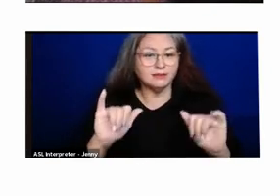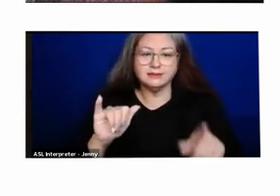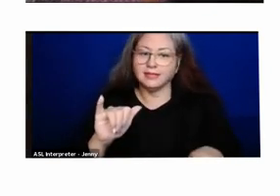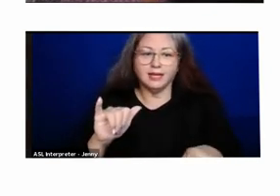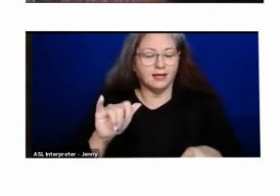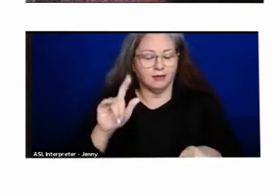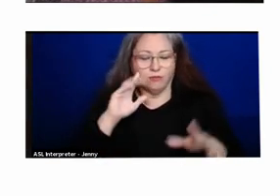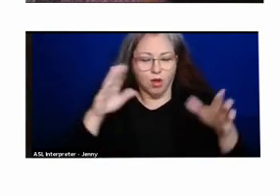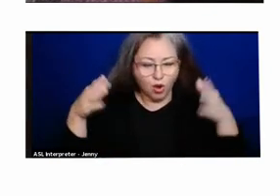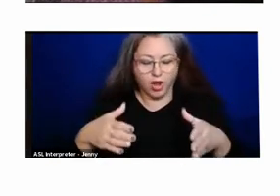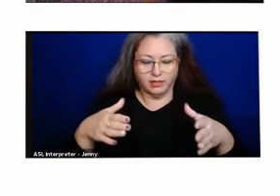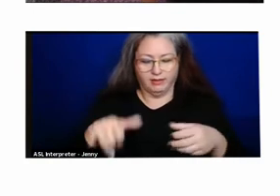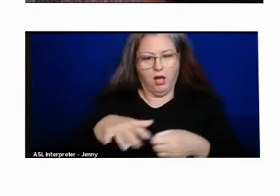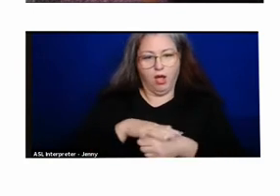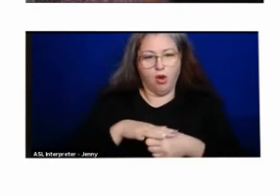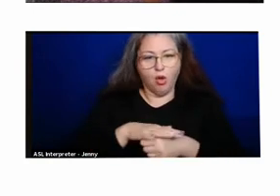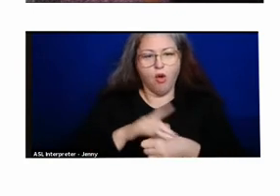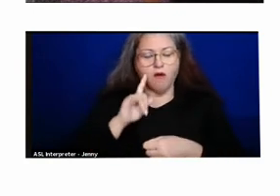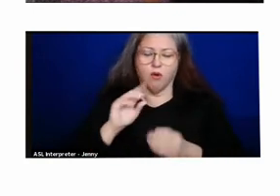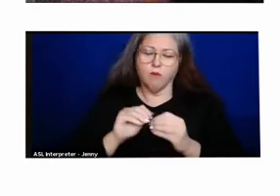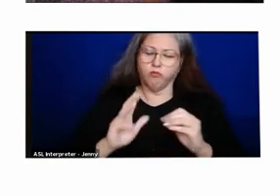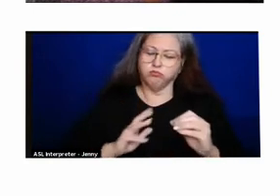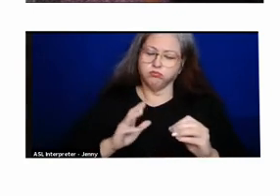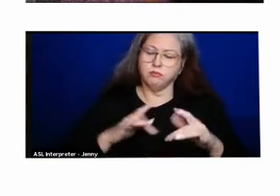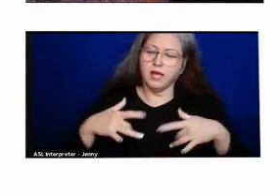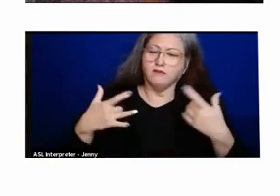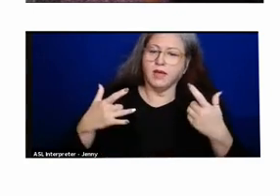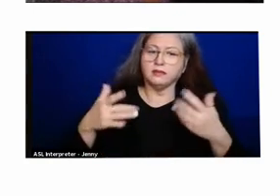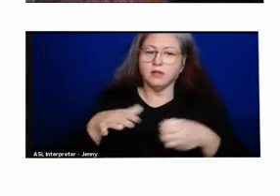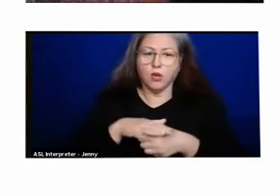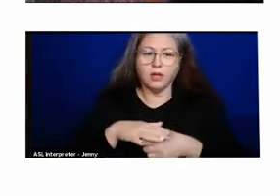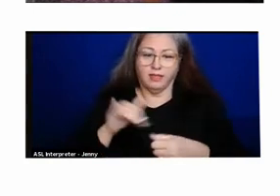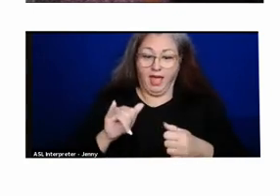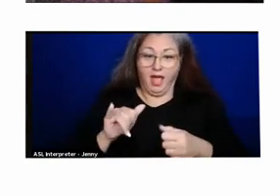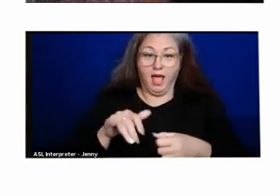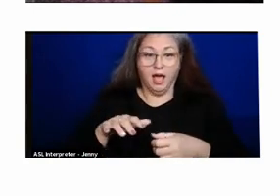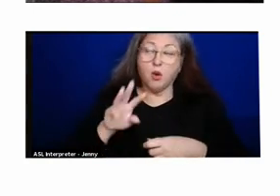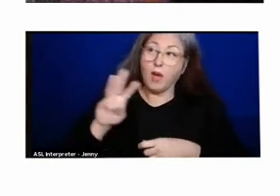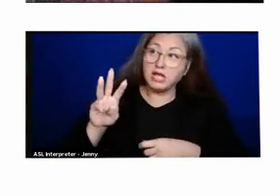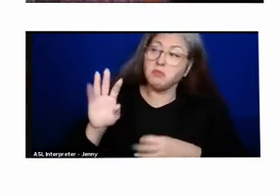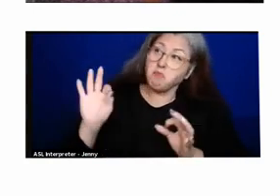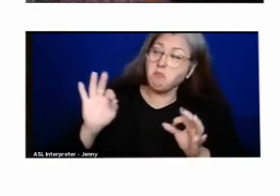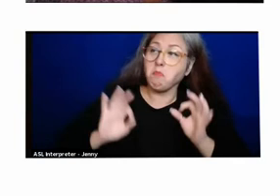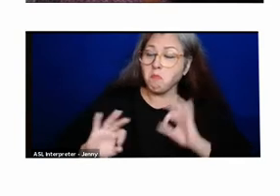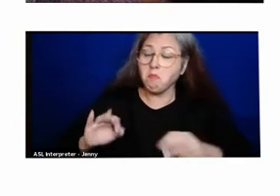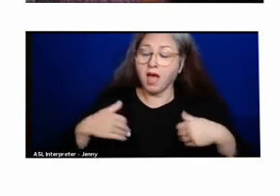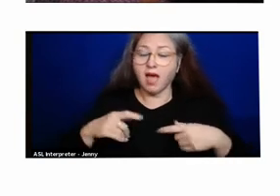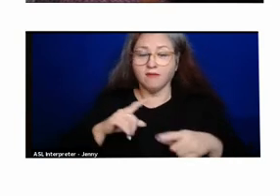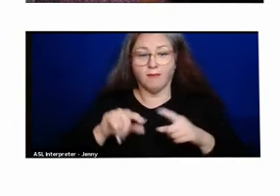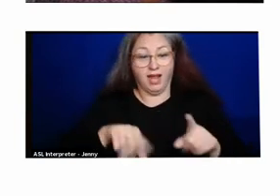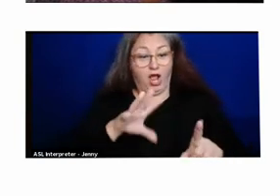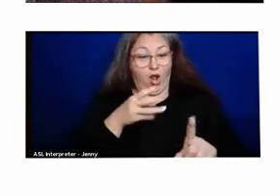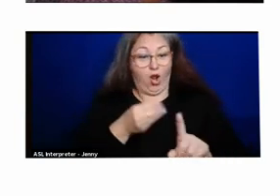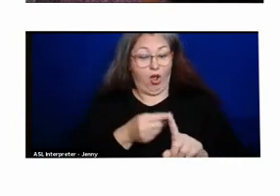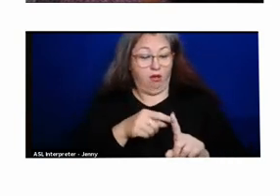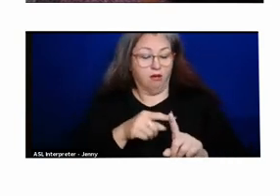locally made textiles in fashion for special events. Western style dress was useful, but locally made clothing with culture. And